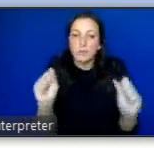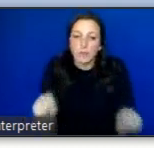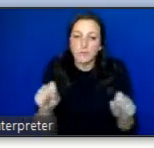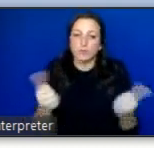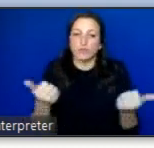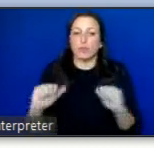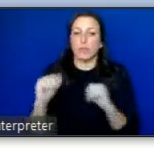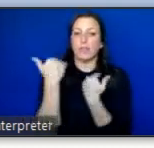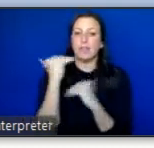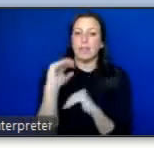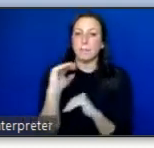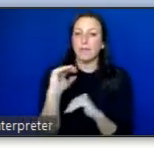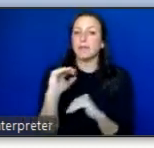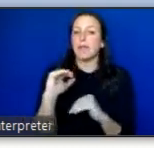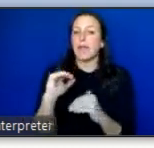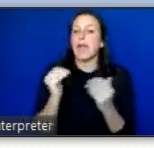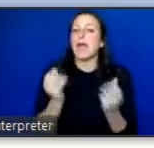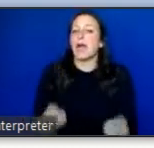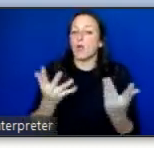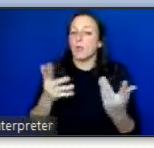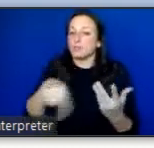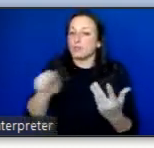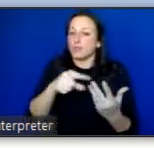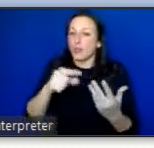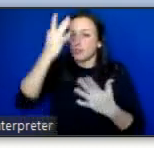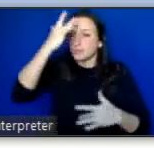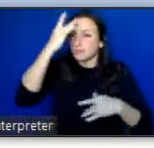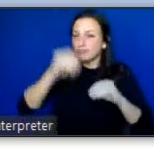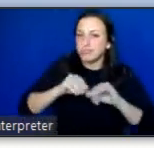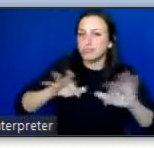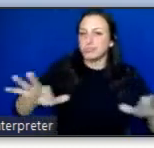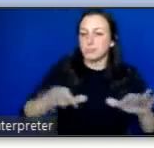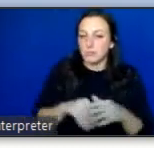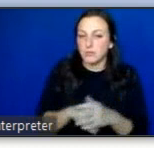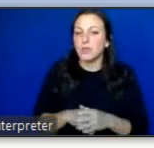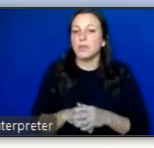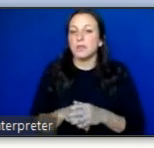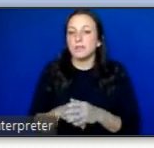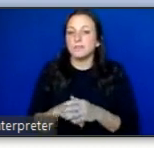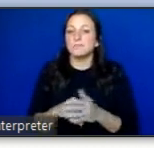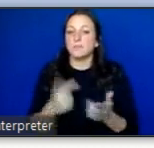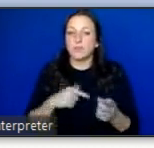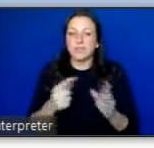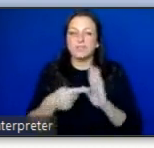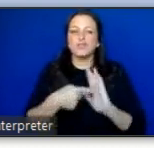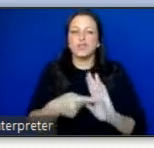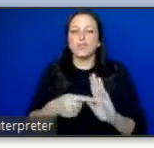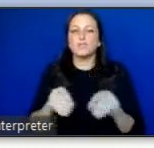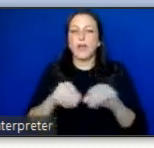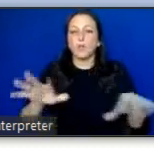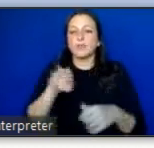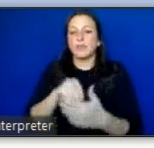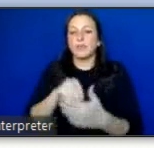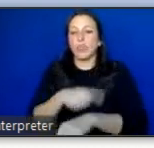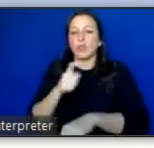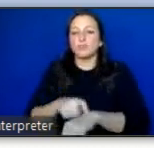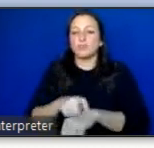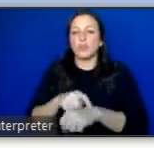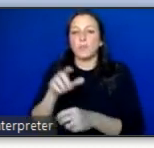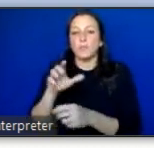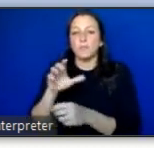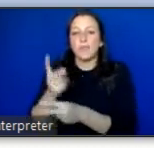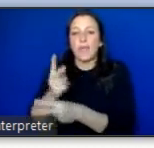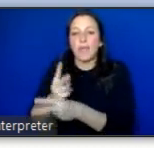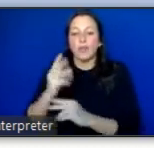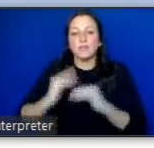impact of those outbreaks. This facility is specifically showing us outbreaks in long-term care facilities, and so the tools that we were using